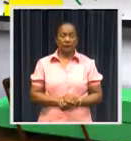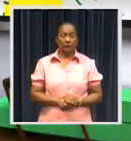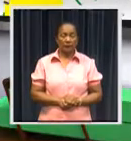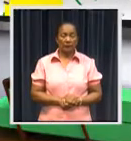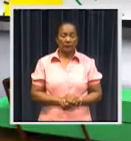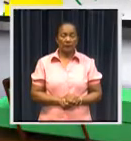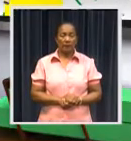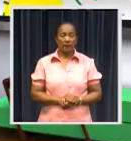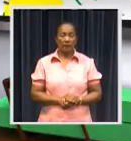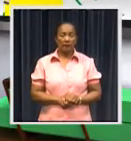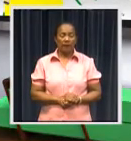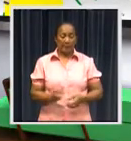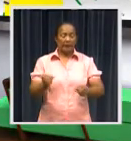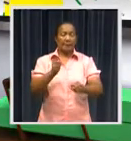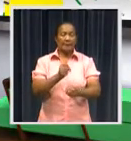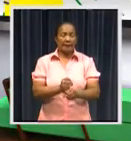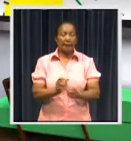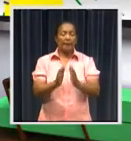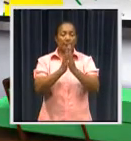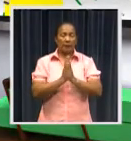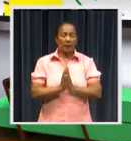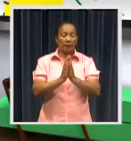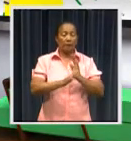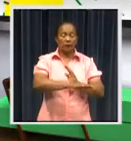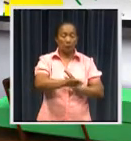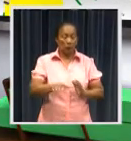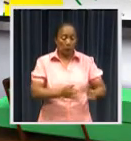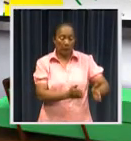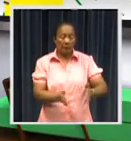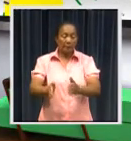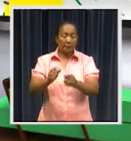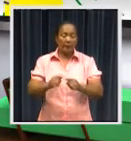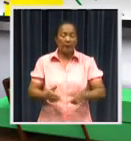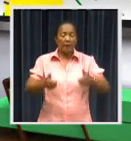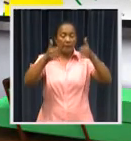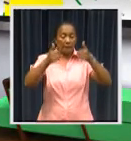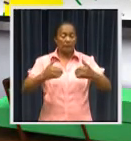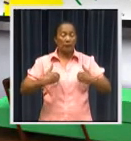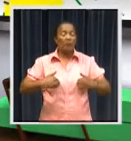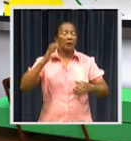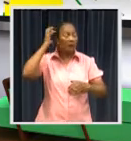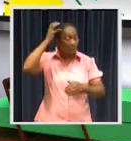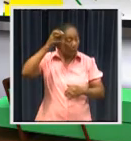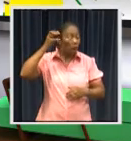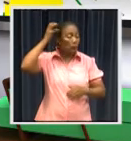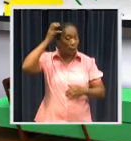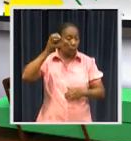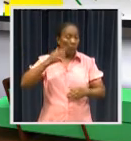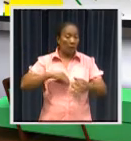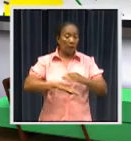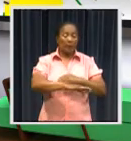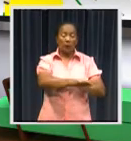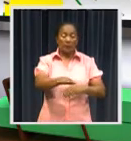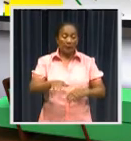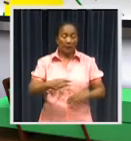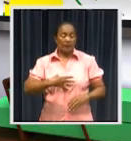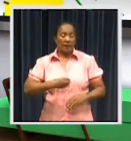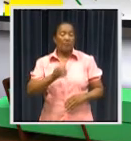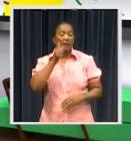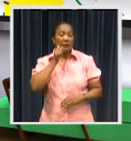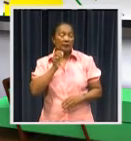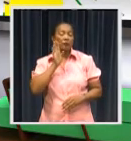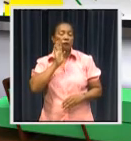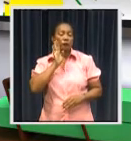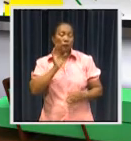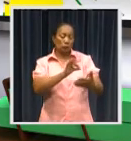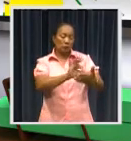The foundation pilgrimage resort Weg naar Zee and many concerned residents of Weg naar Zee and surrounding area presented a